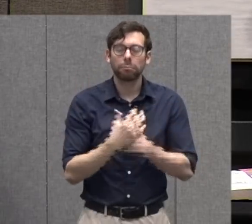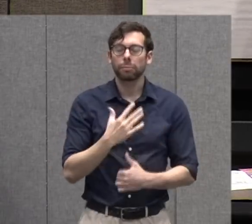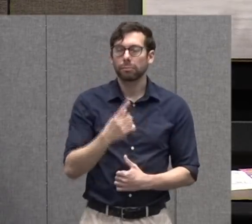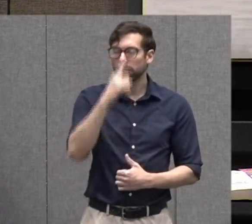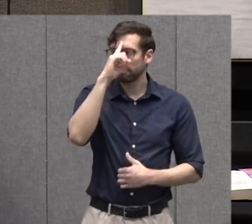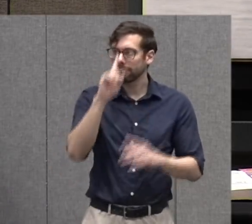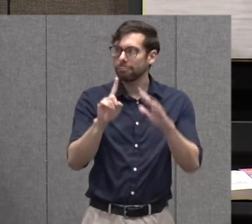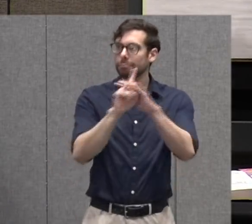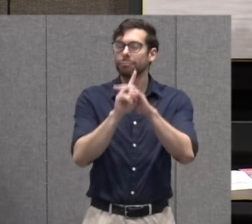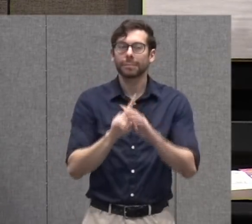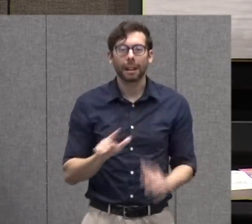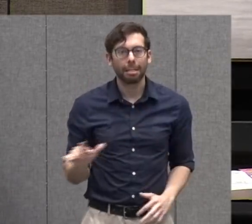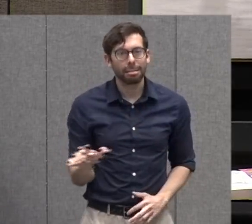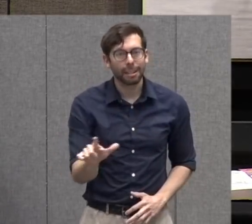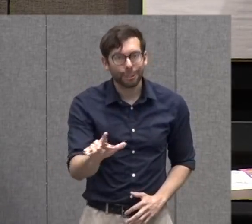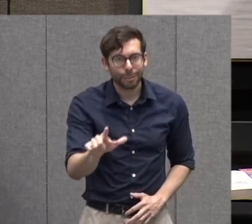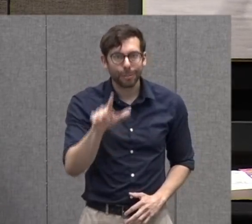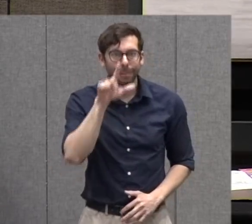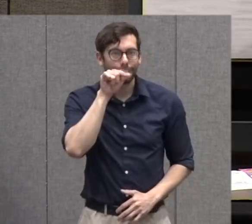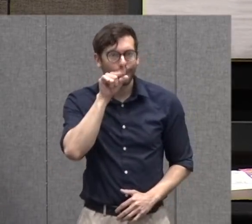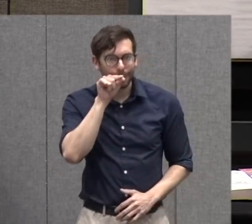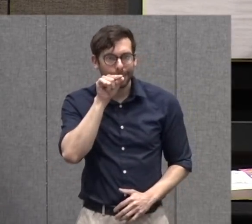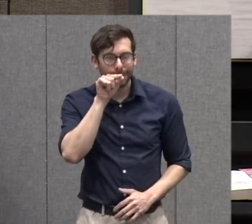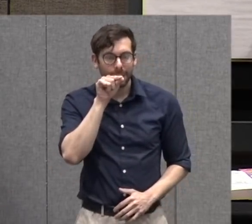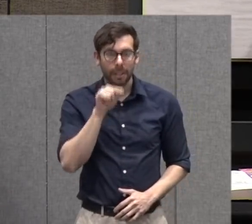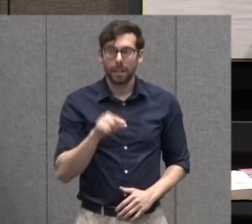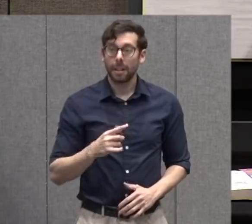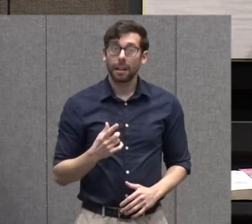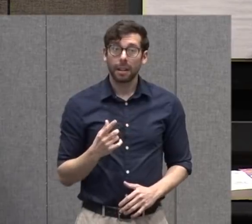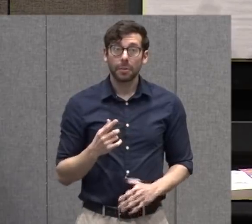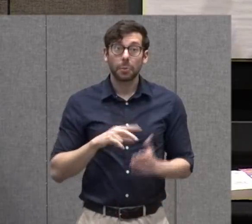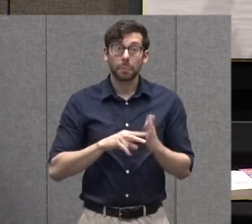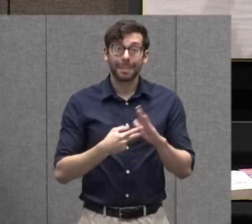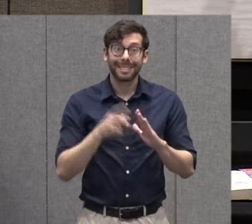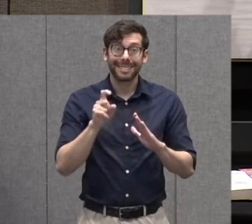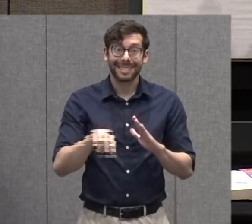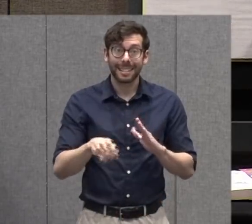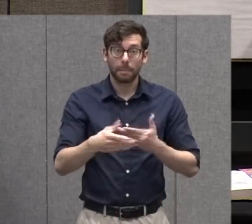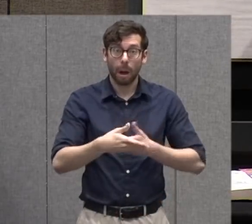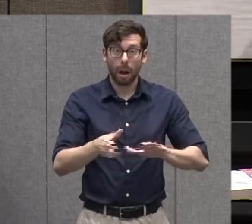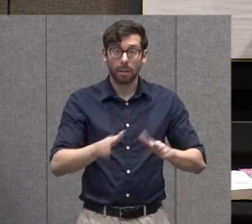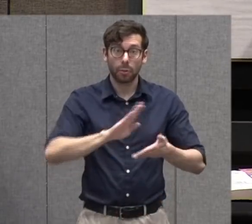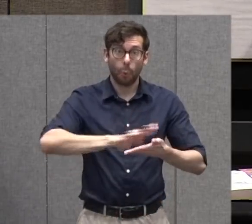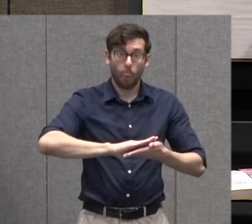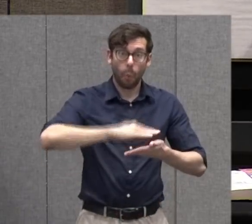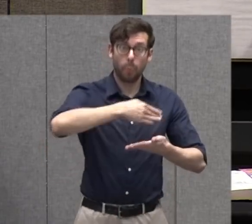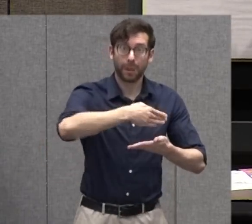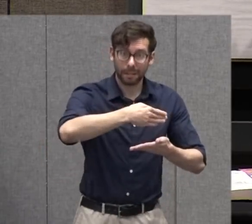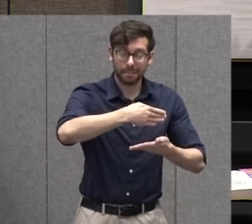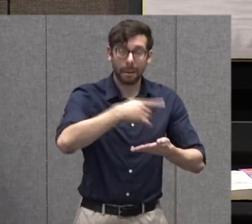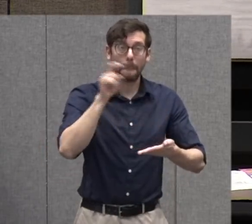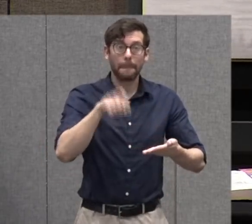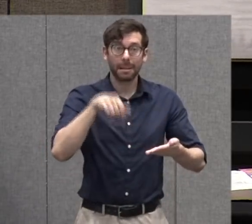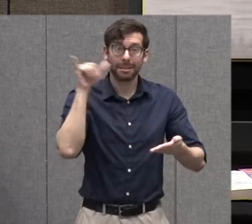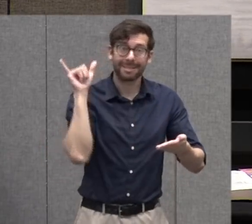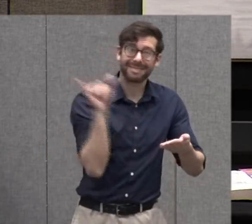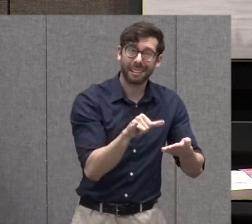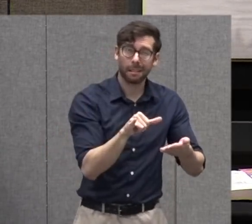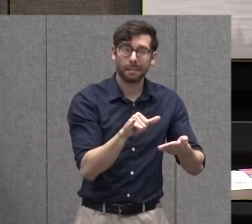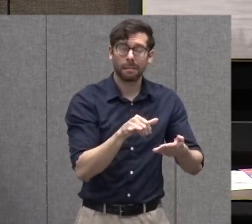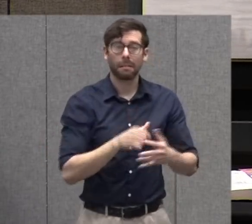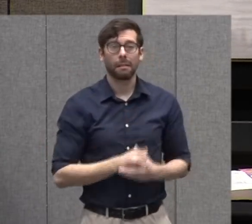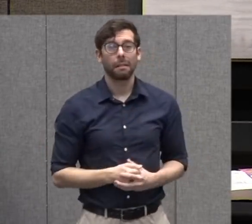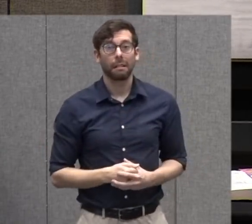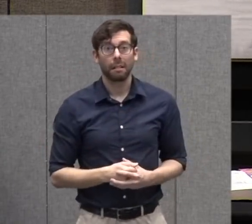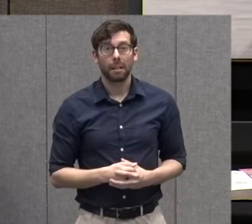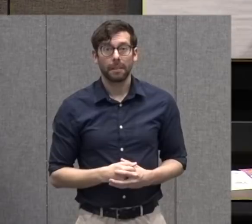about it. I needed to open up my box, and I wanted my box to stay open. So I needed to try